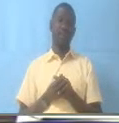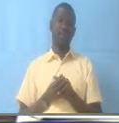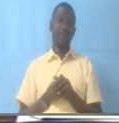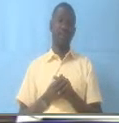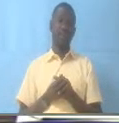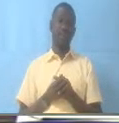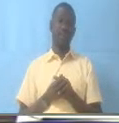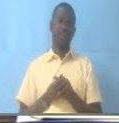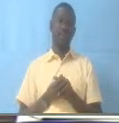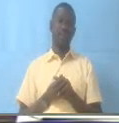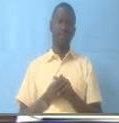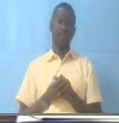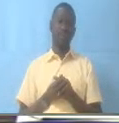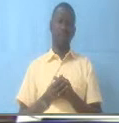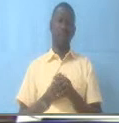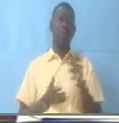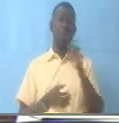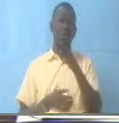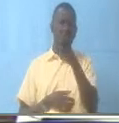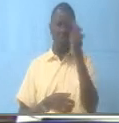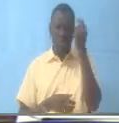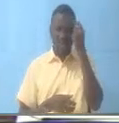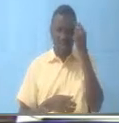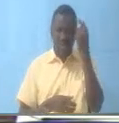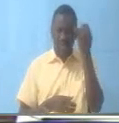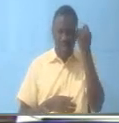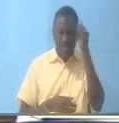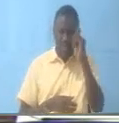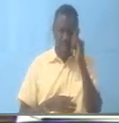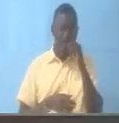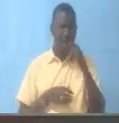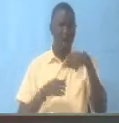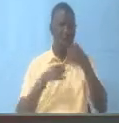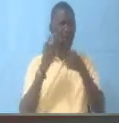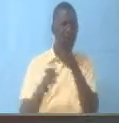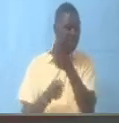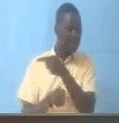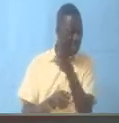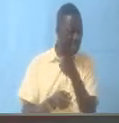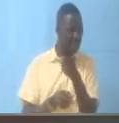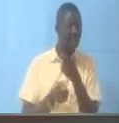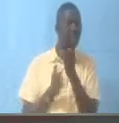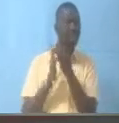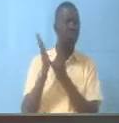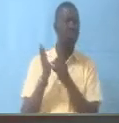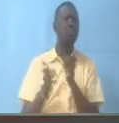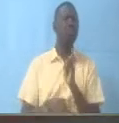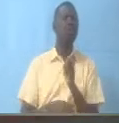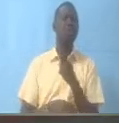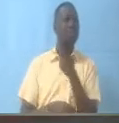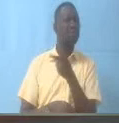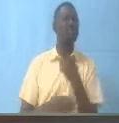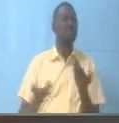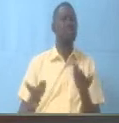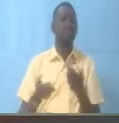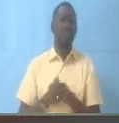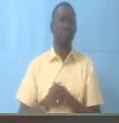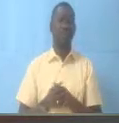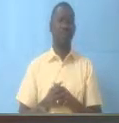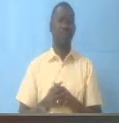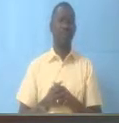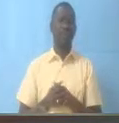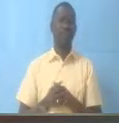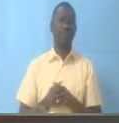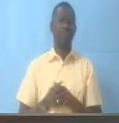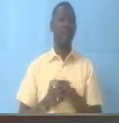What was your stance on this particular issue? jamono boobu nag yow lan mooy woon sa taxawaay ci mbir moomu. It was very wrong. It shouldn't